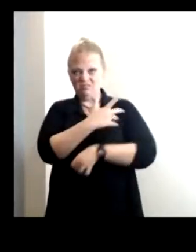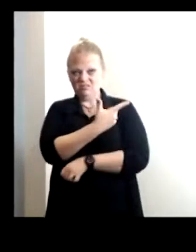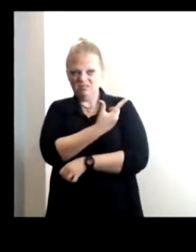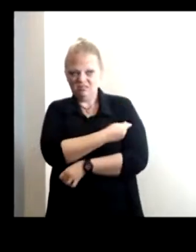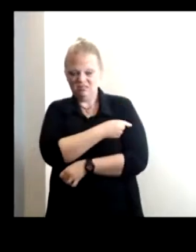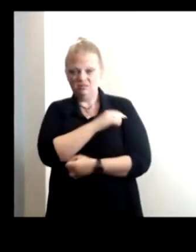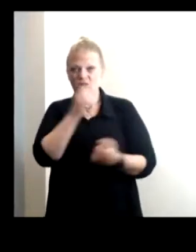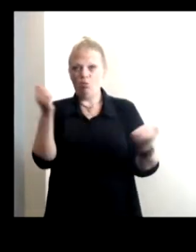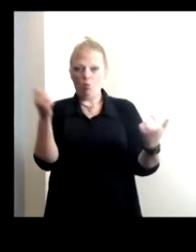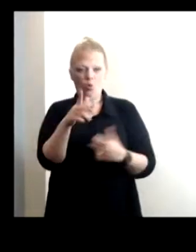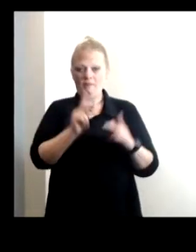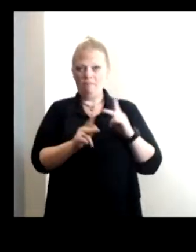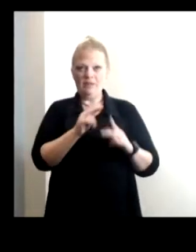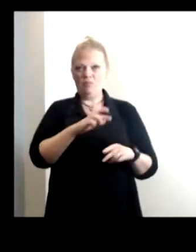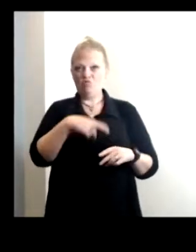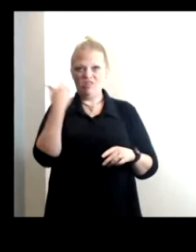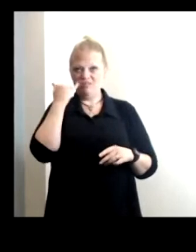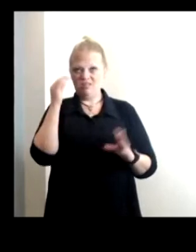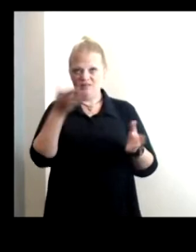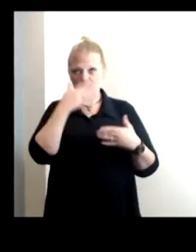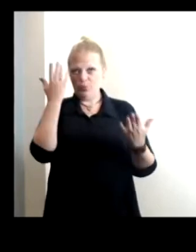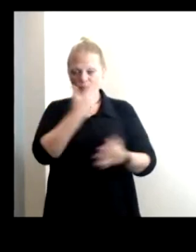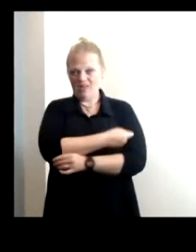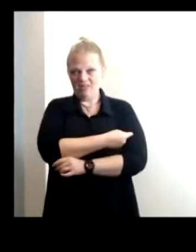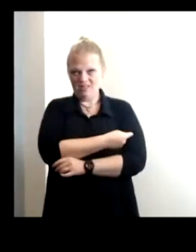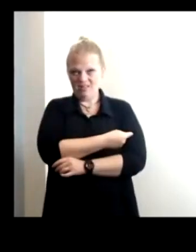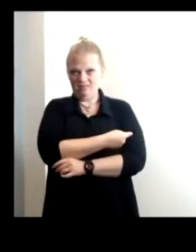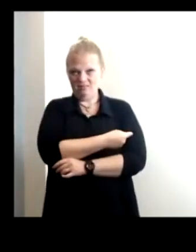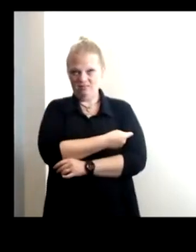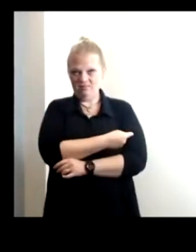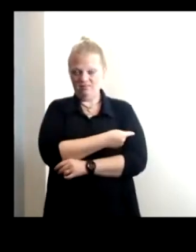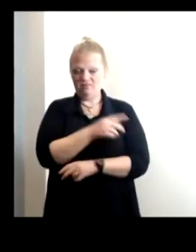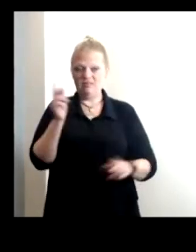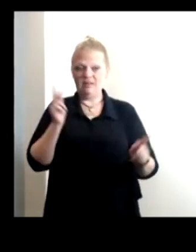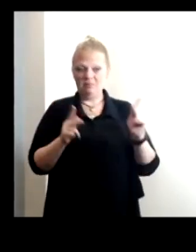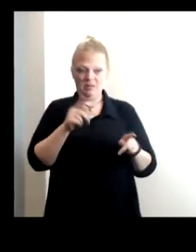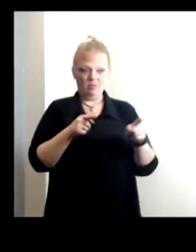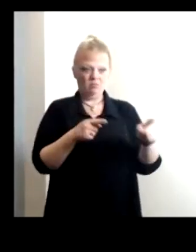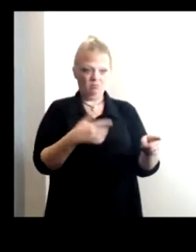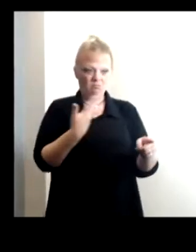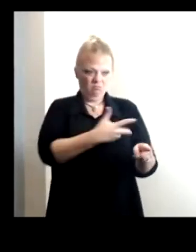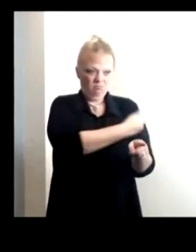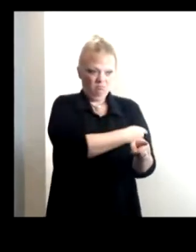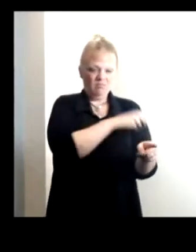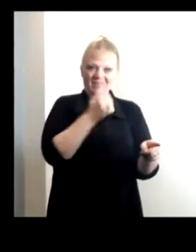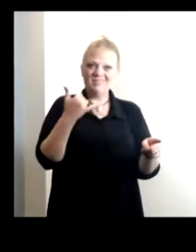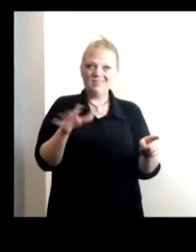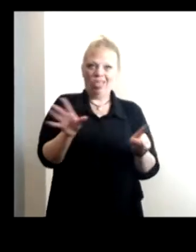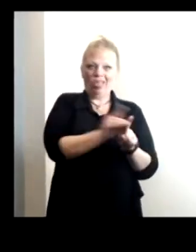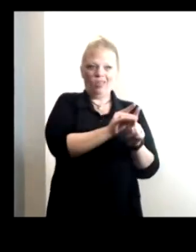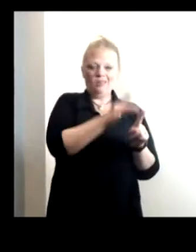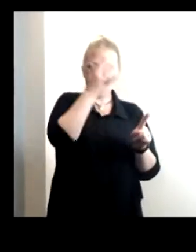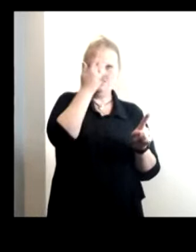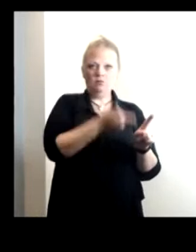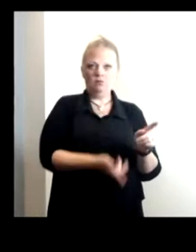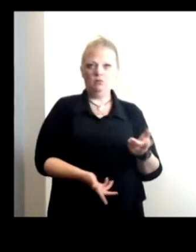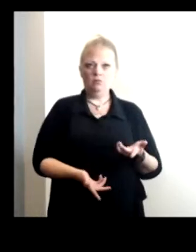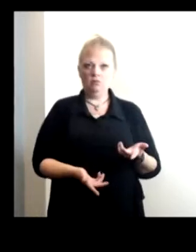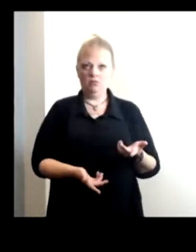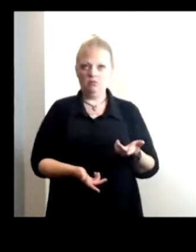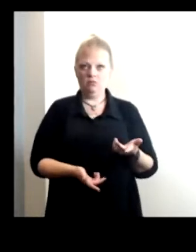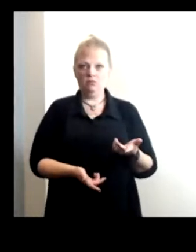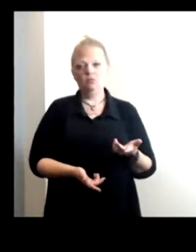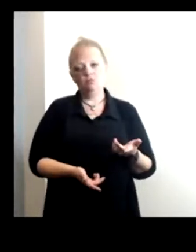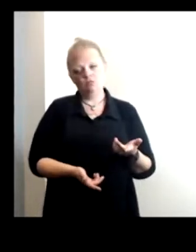all those people are at risk who are unvaccinated, and people who are vaccinated still could catch it. So